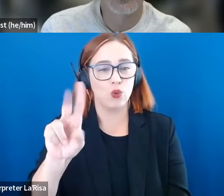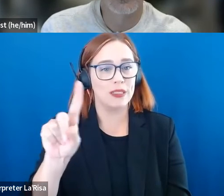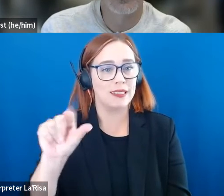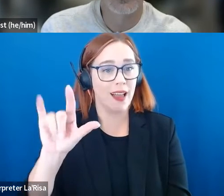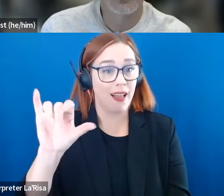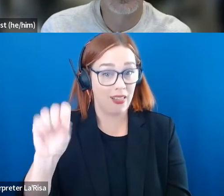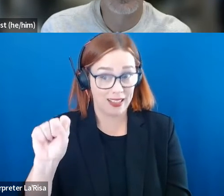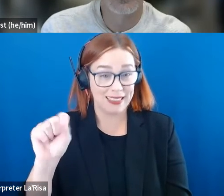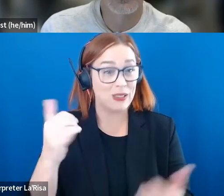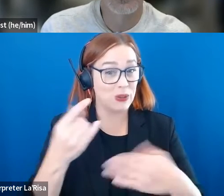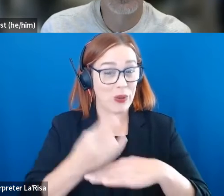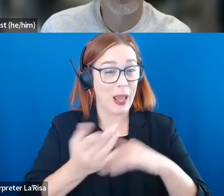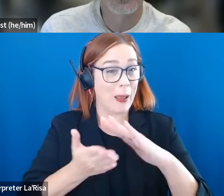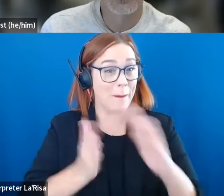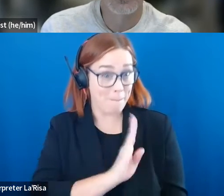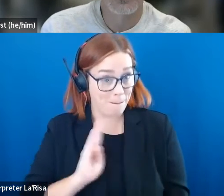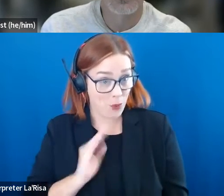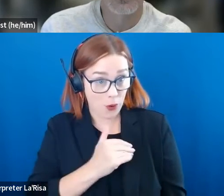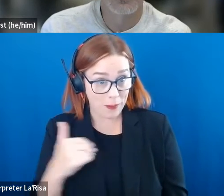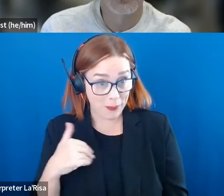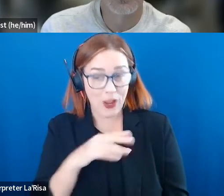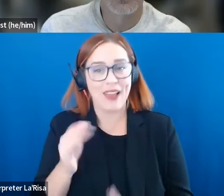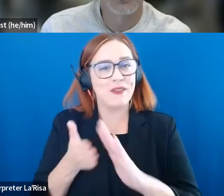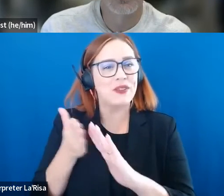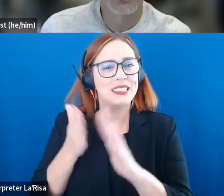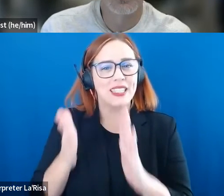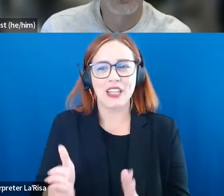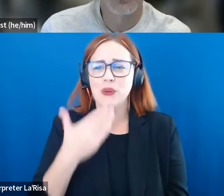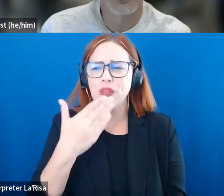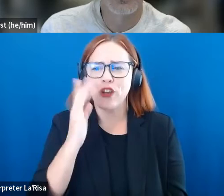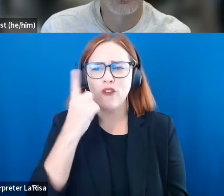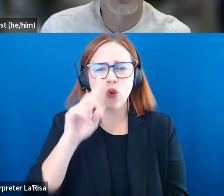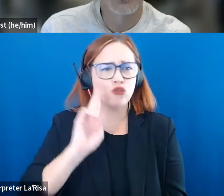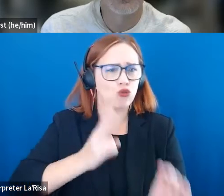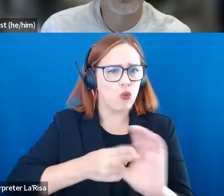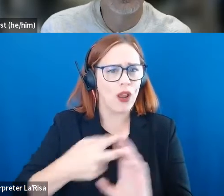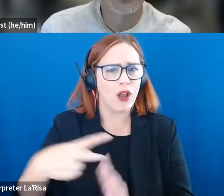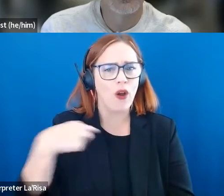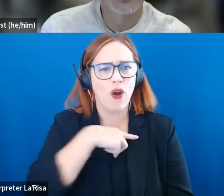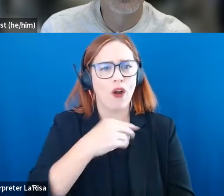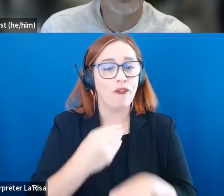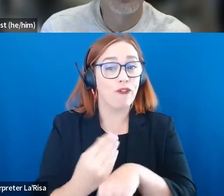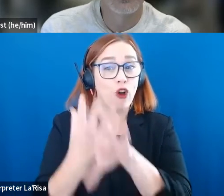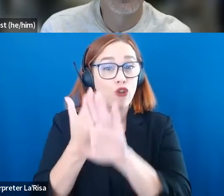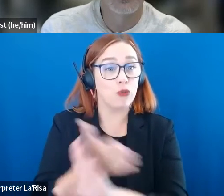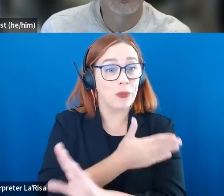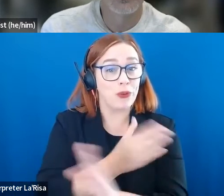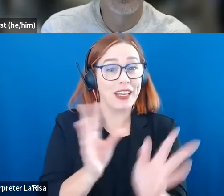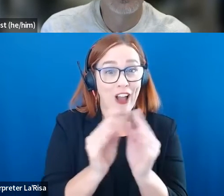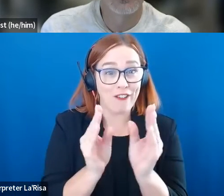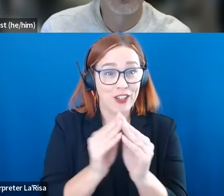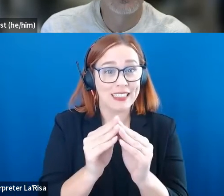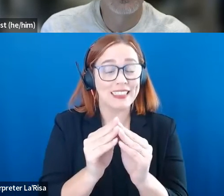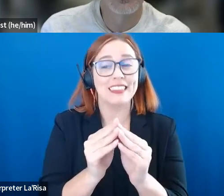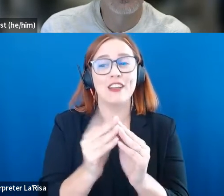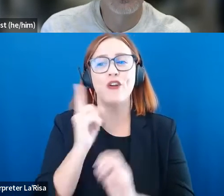today, and thank you for joining our virtual pre-conference session on building a movement for peers and volunteers. This